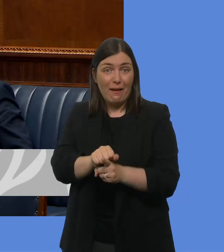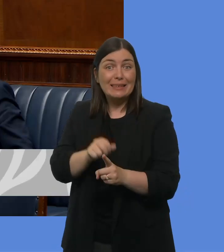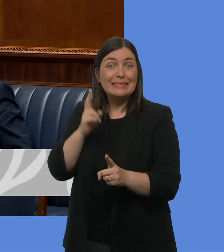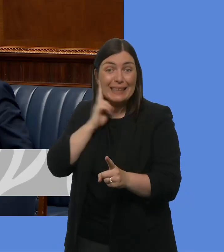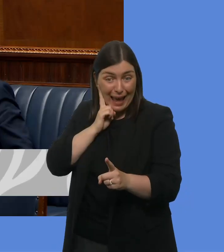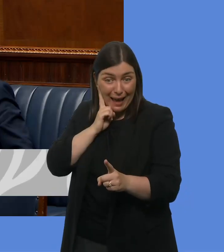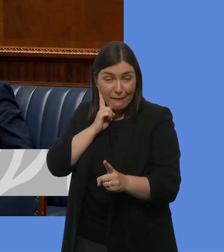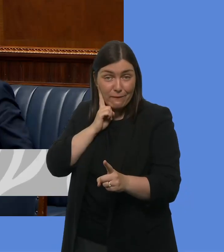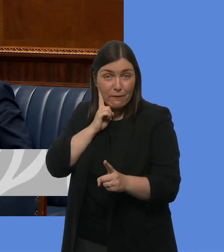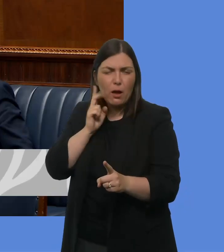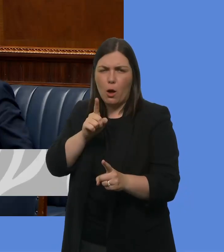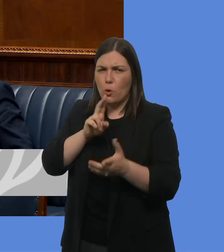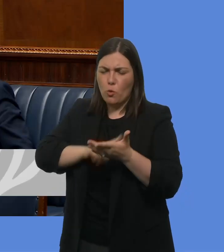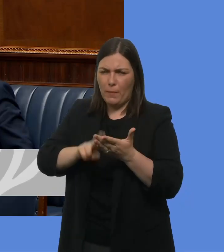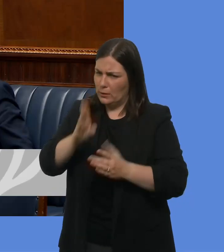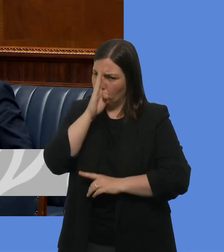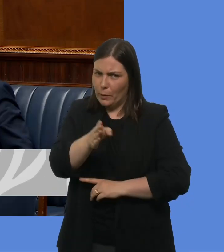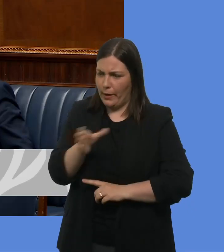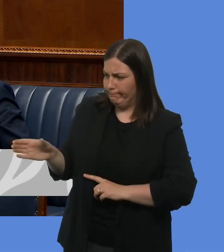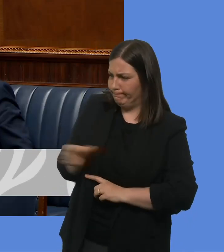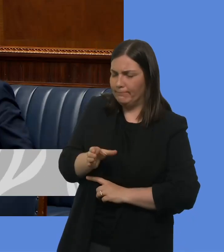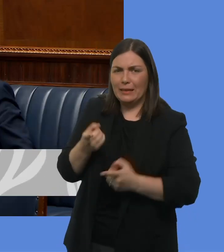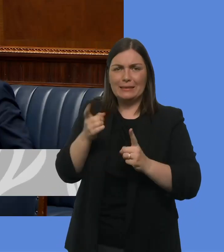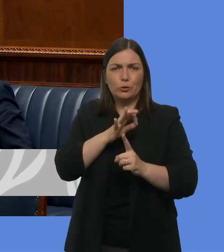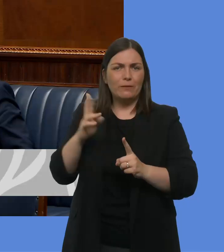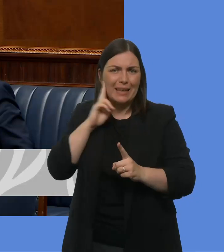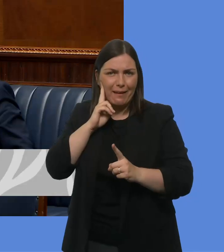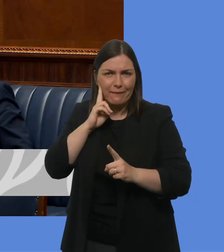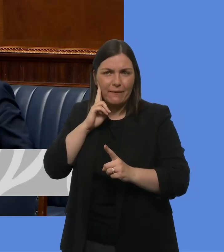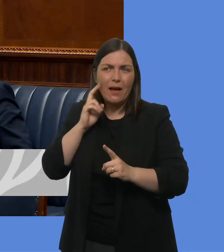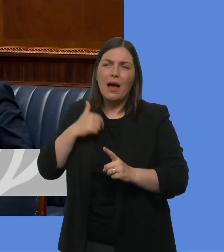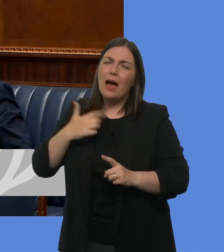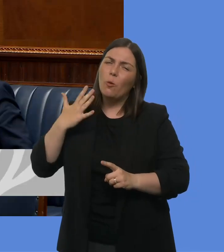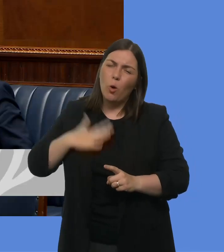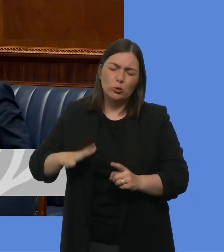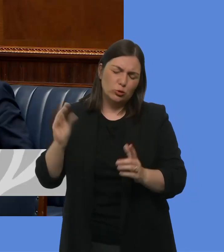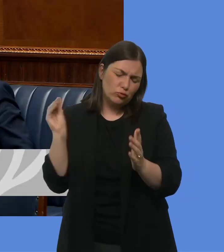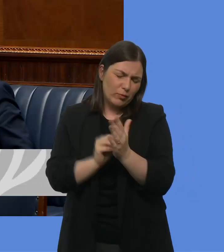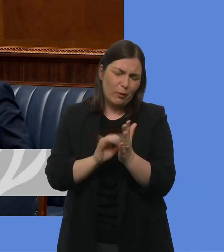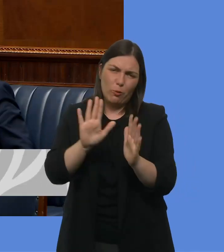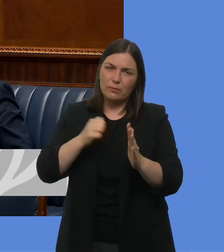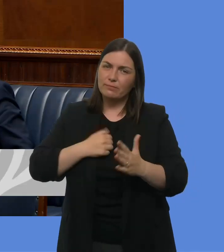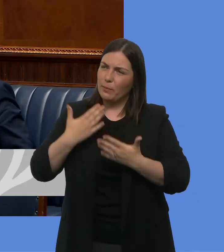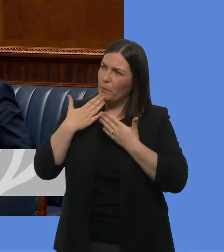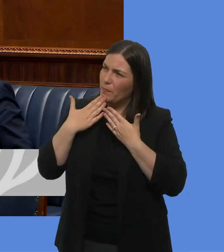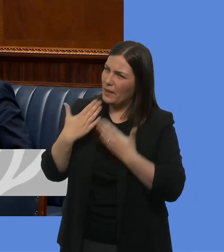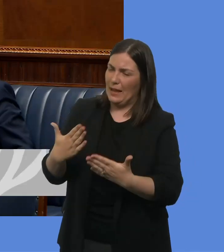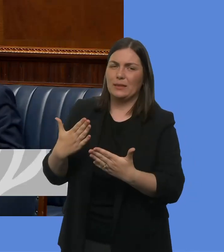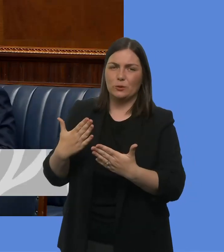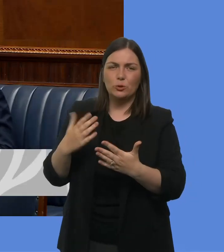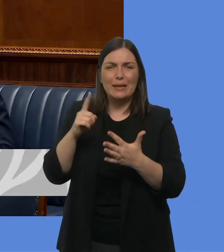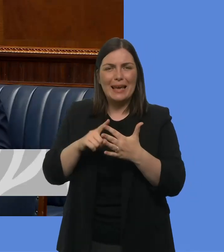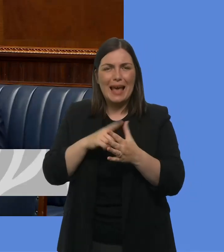start working with them and their family from that early stage. And I think at the outset I would just like to put on record my thanks and tribute to the work of the EA